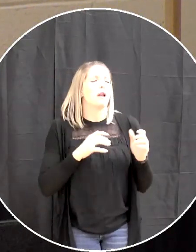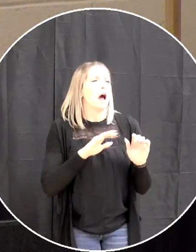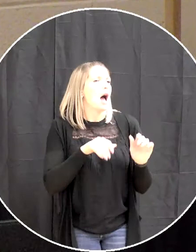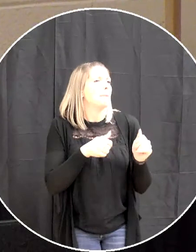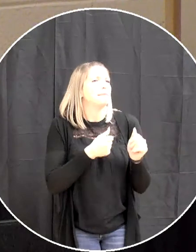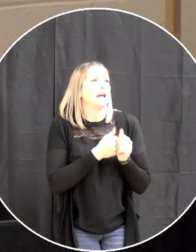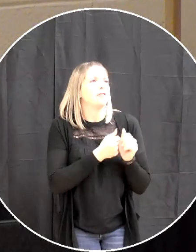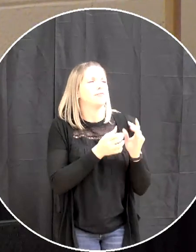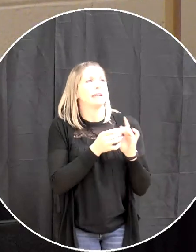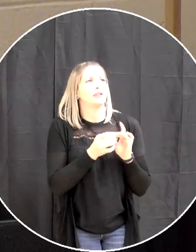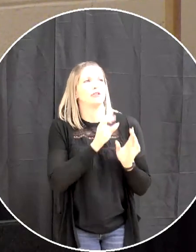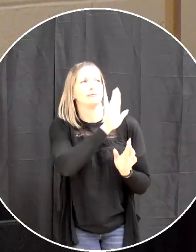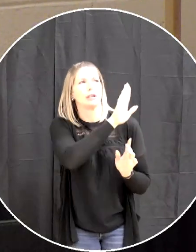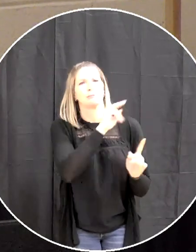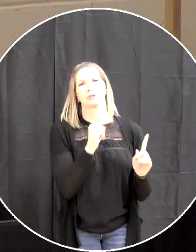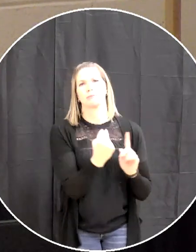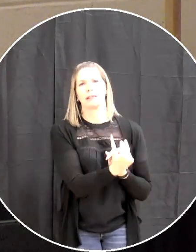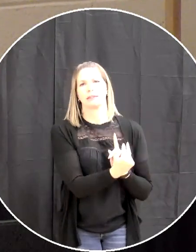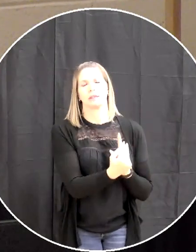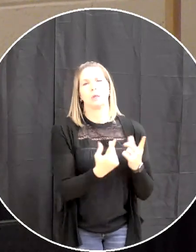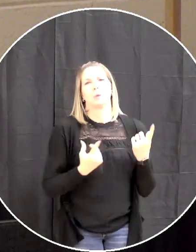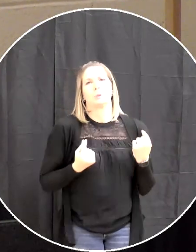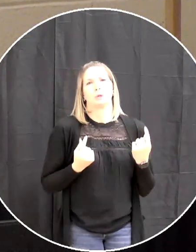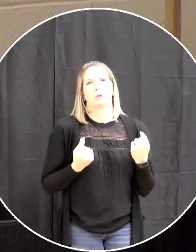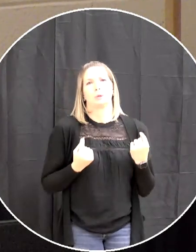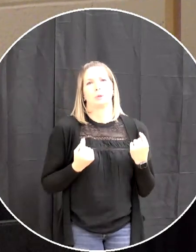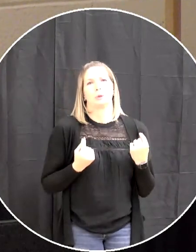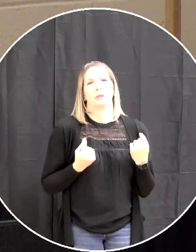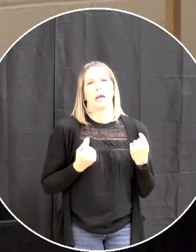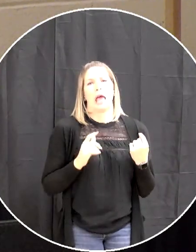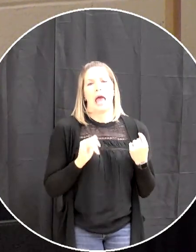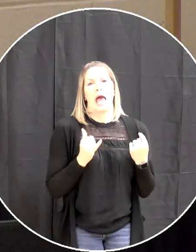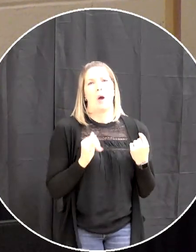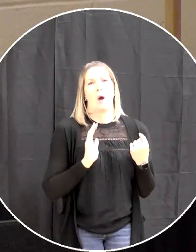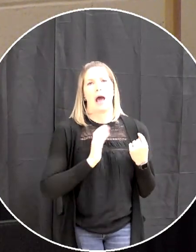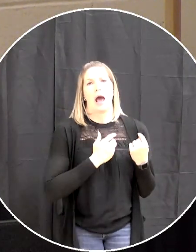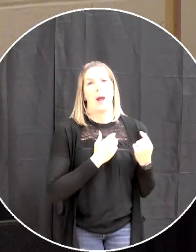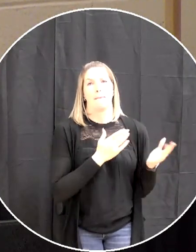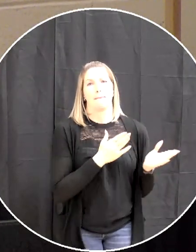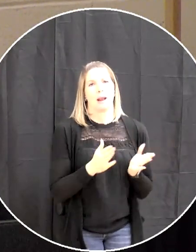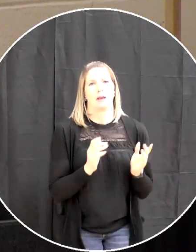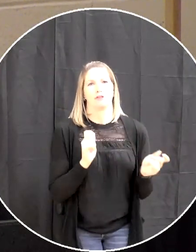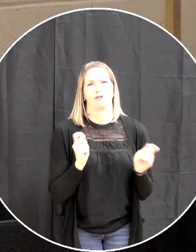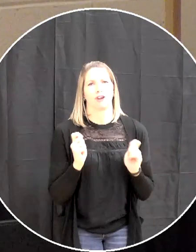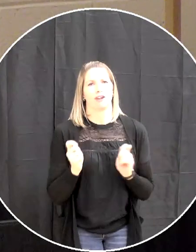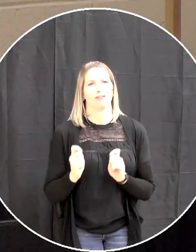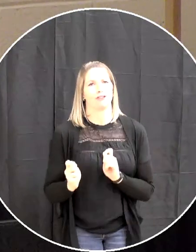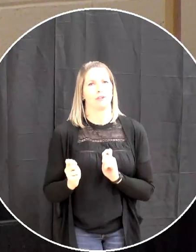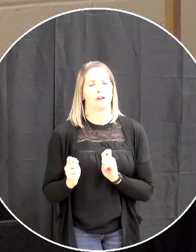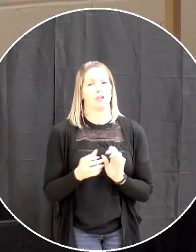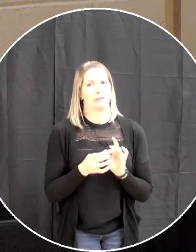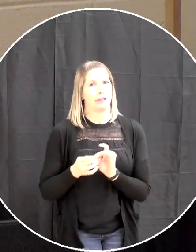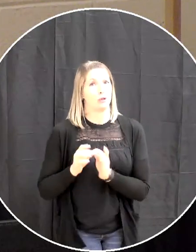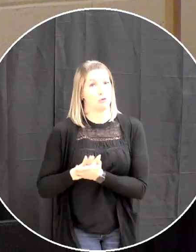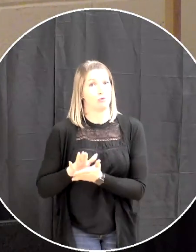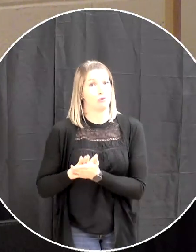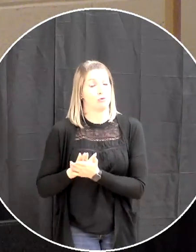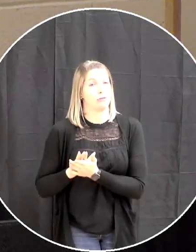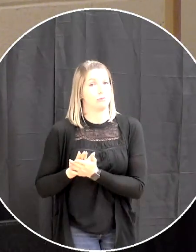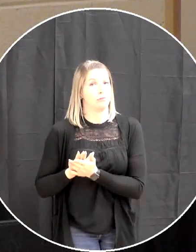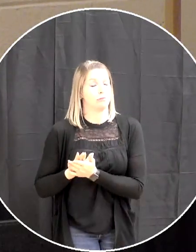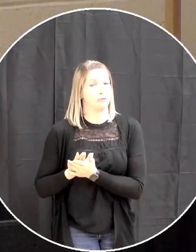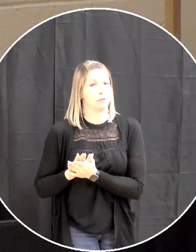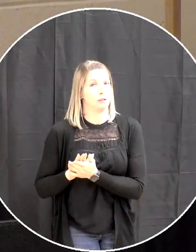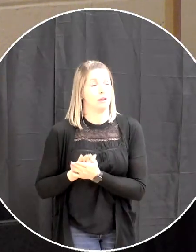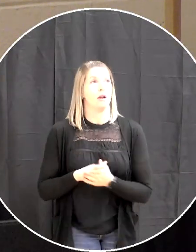picture and any advice for our plan. Obviously, the medical pieces that are embedded in our